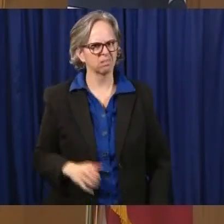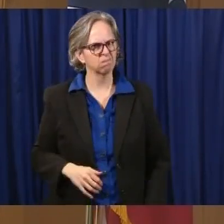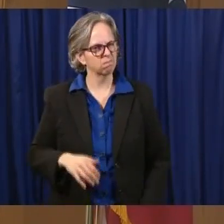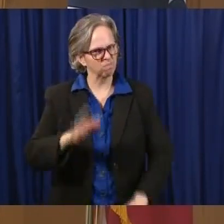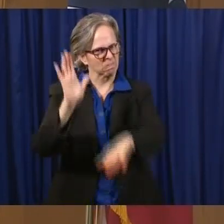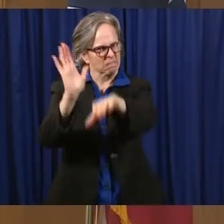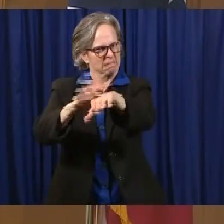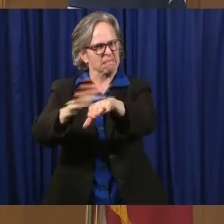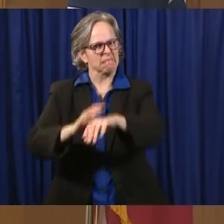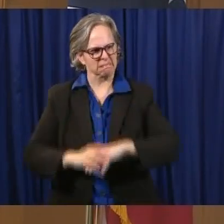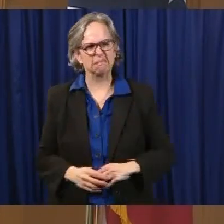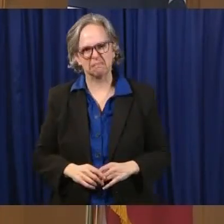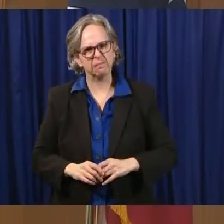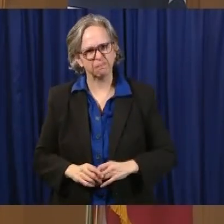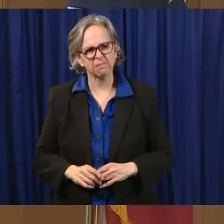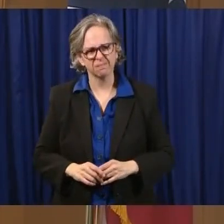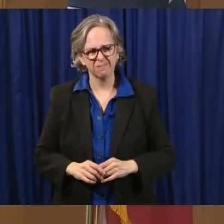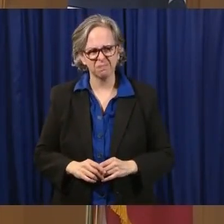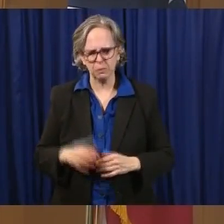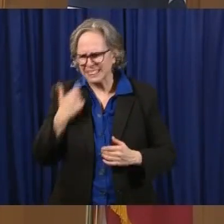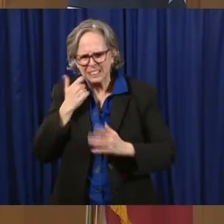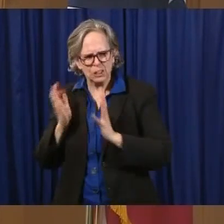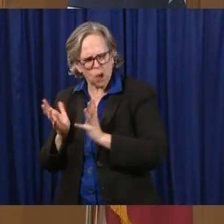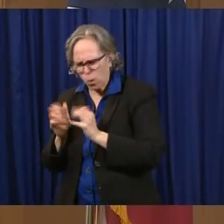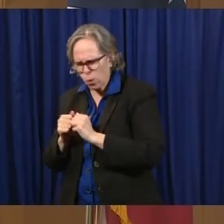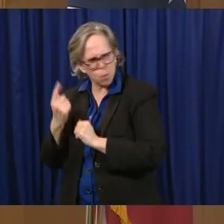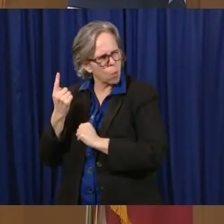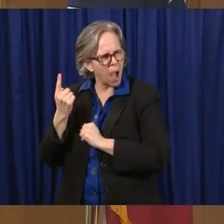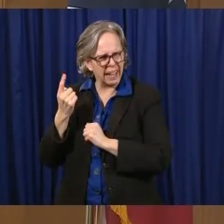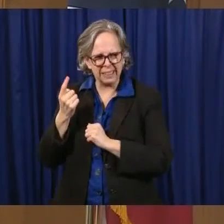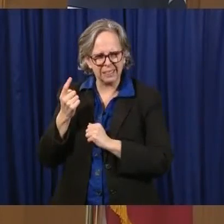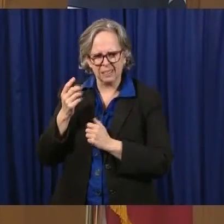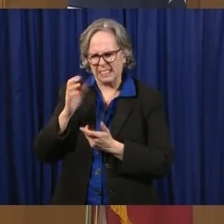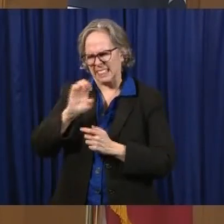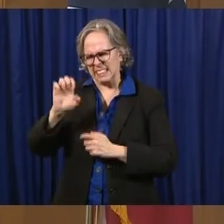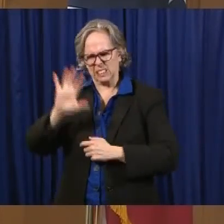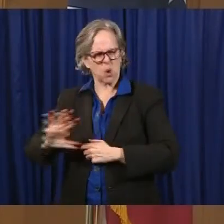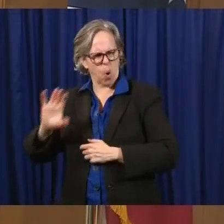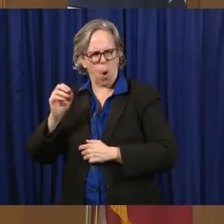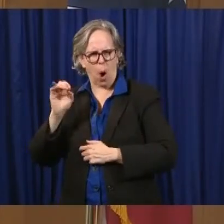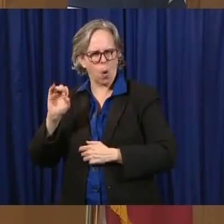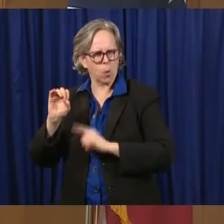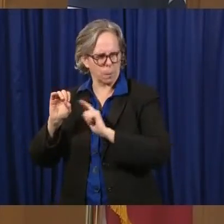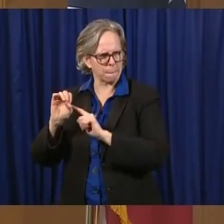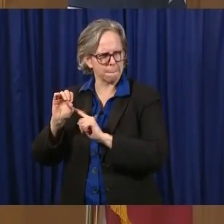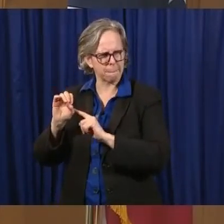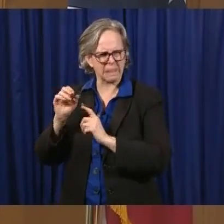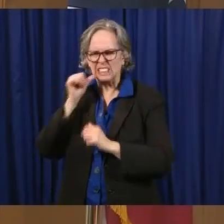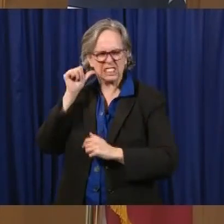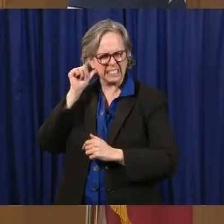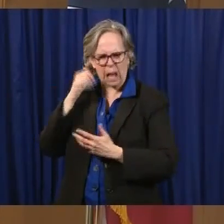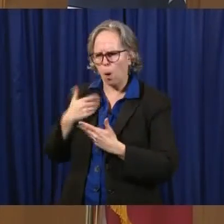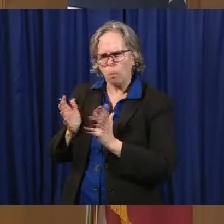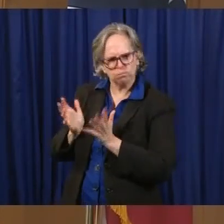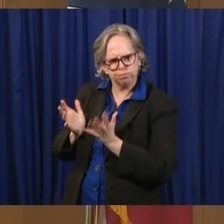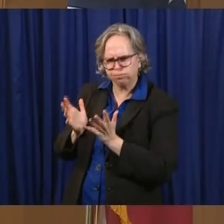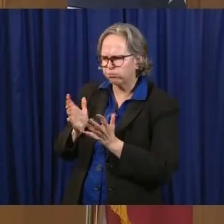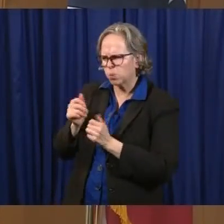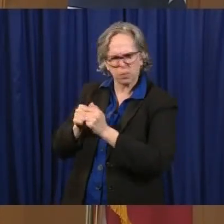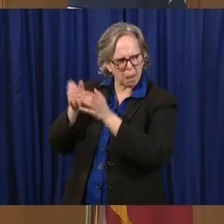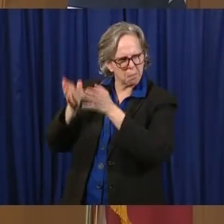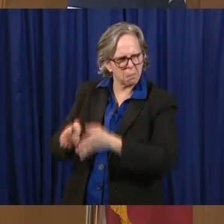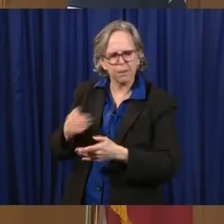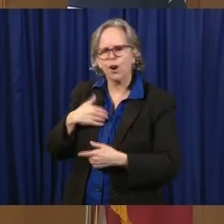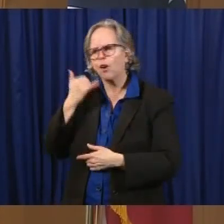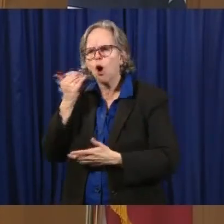someone I know, eastern part of the state of Ohio, late yesterday afternoon. I talked to him for a while. I called him up, see how he's